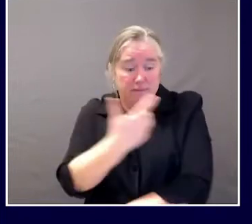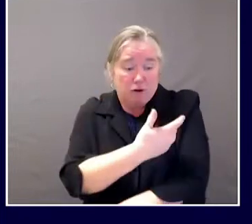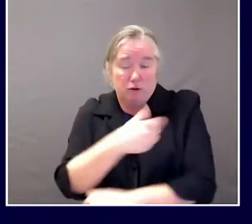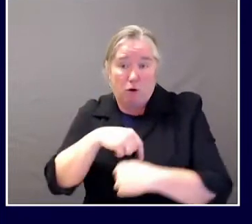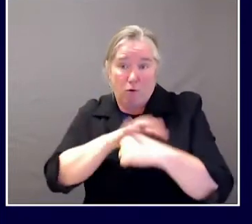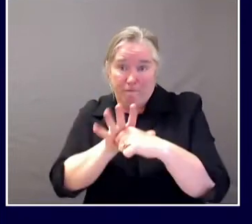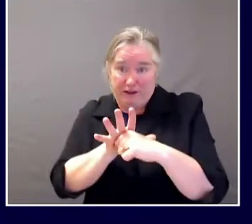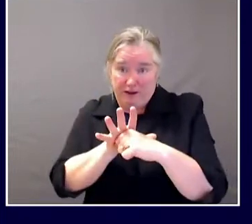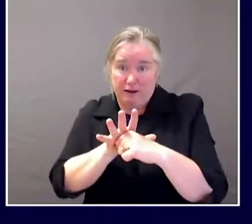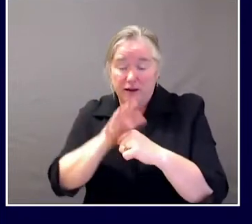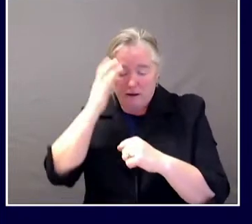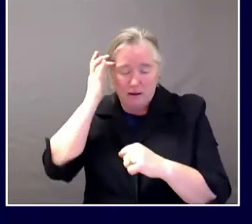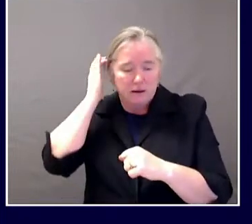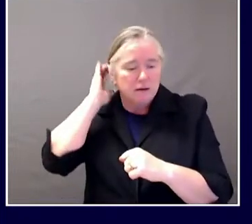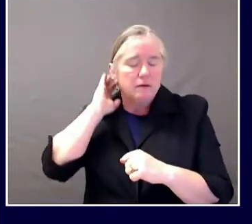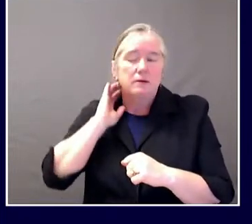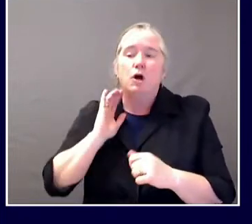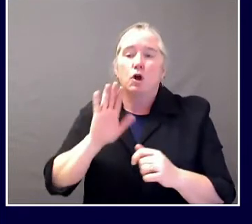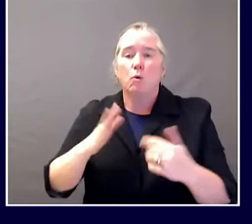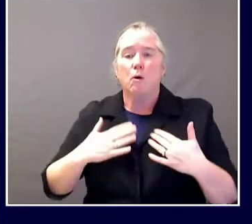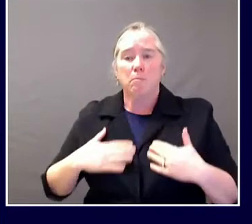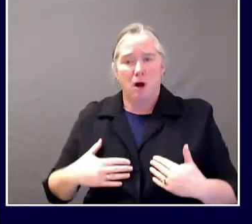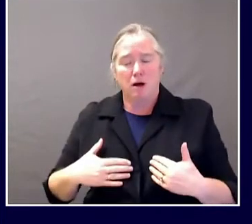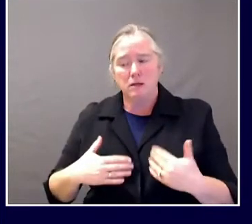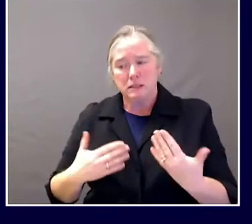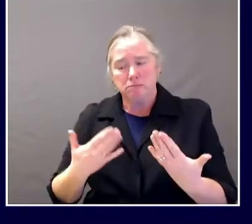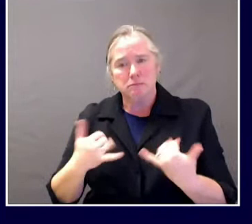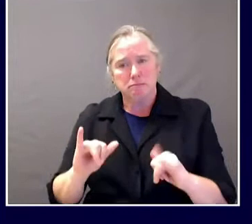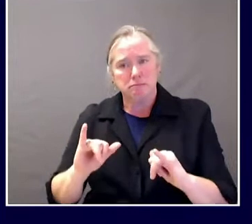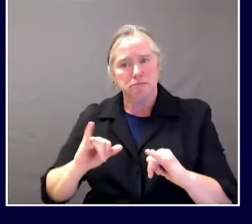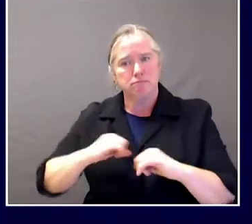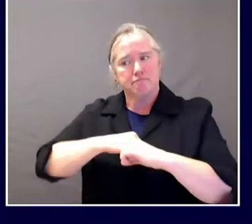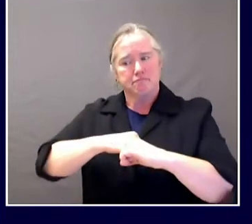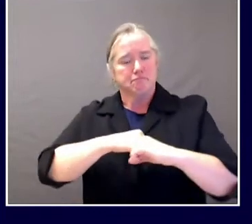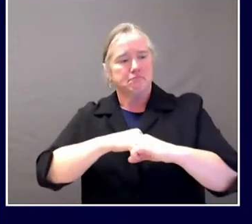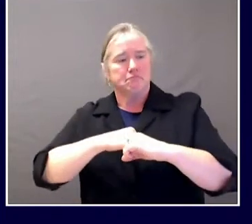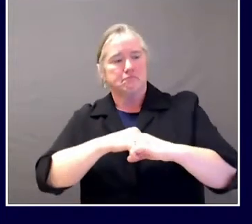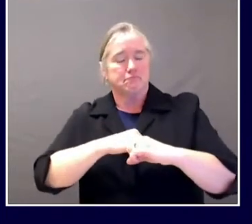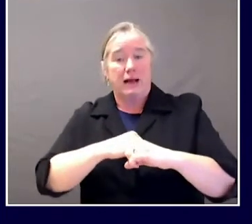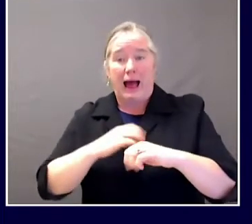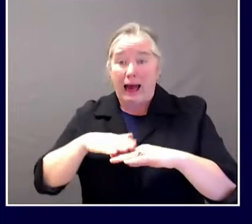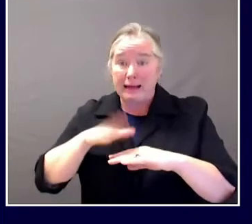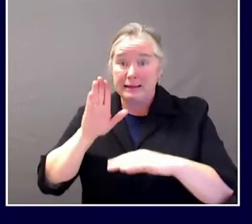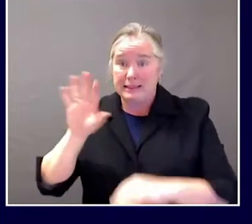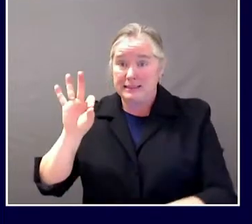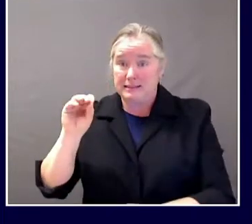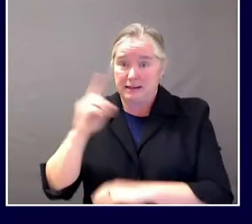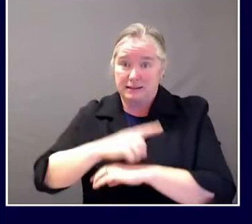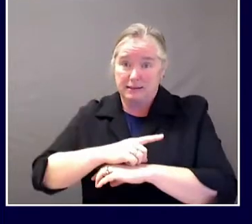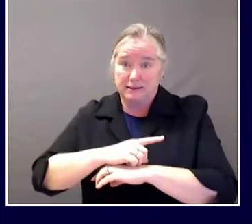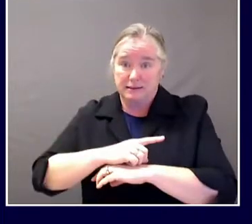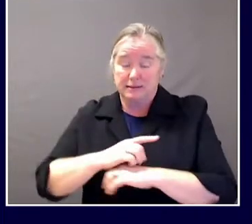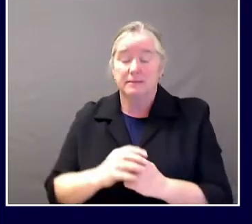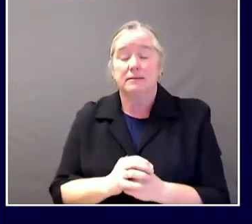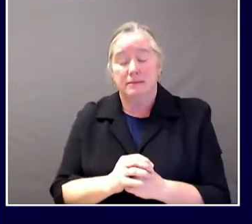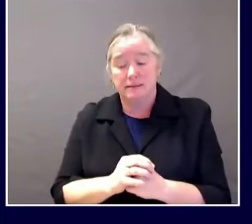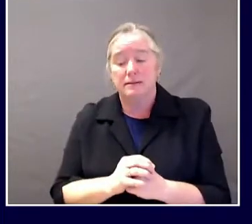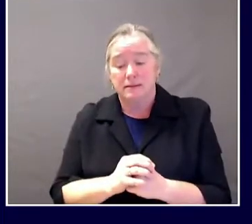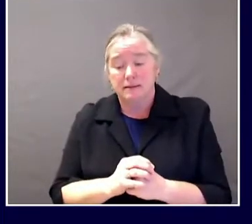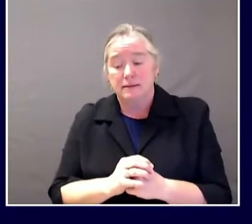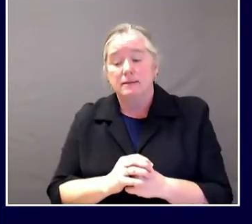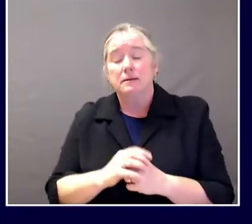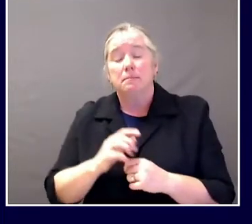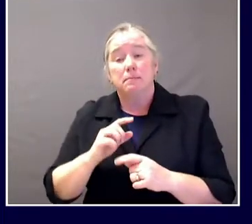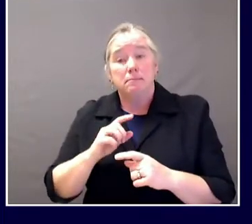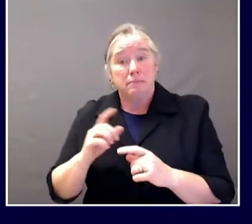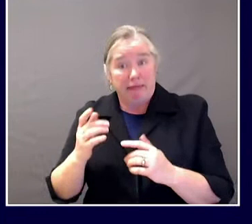on the data we've got, provides immunity for at least 90 days. But having additional vaccine on